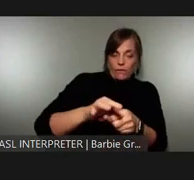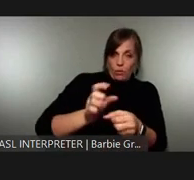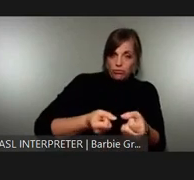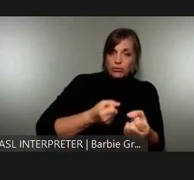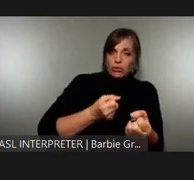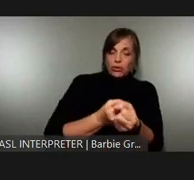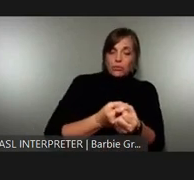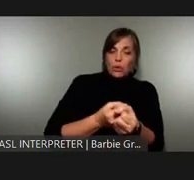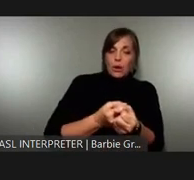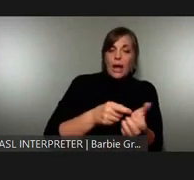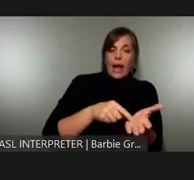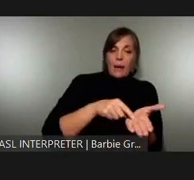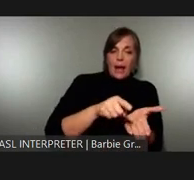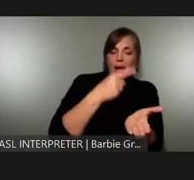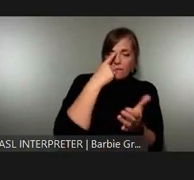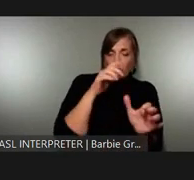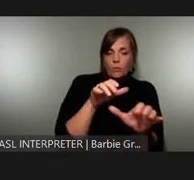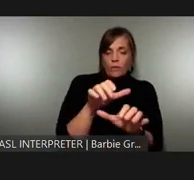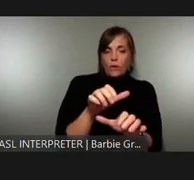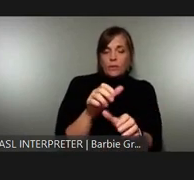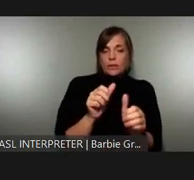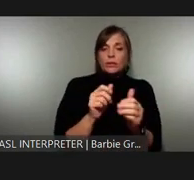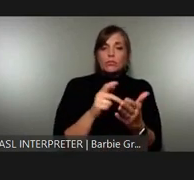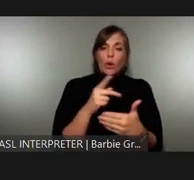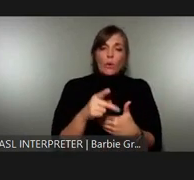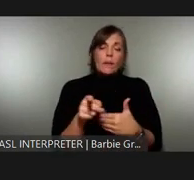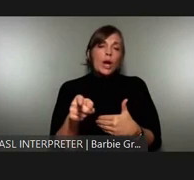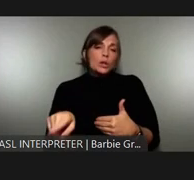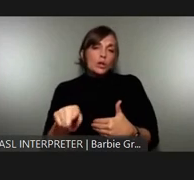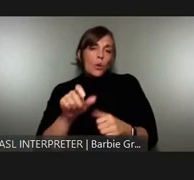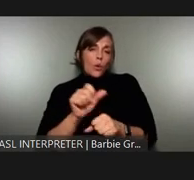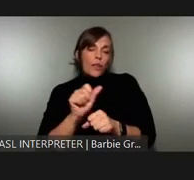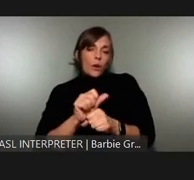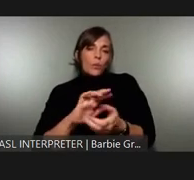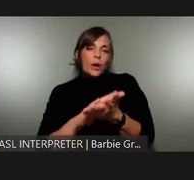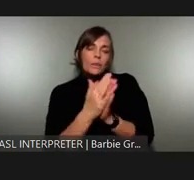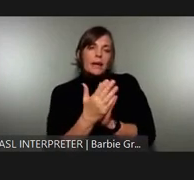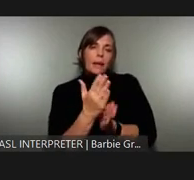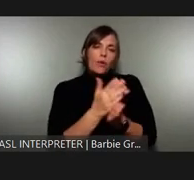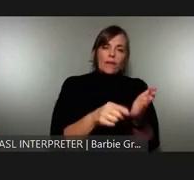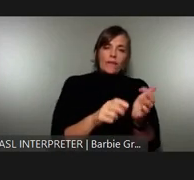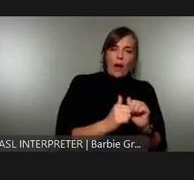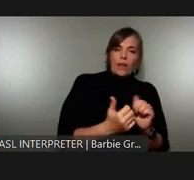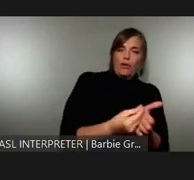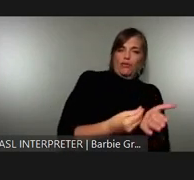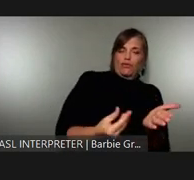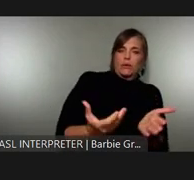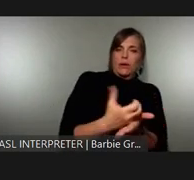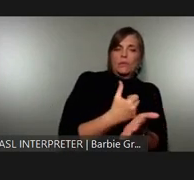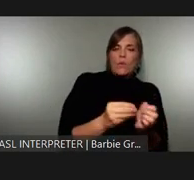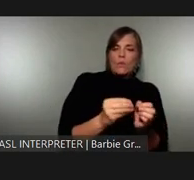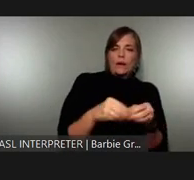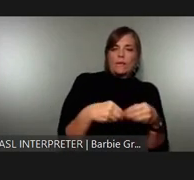connect the results of their work to their families' kitchen tables. It was that ownership, the commitment they